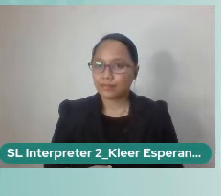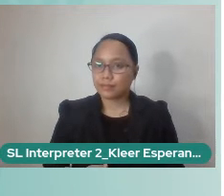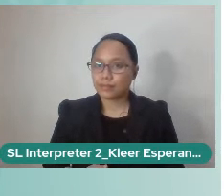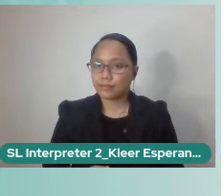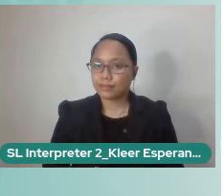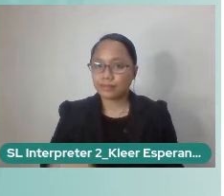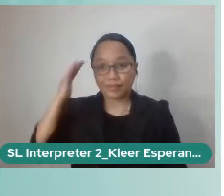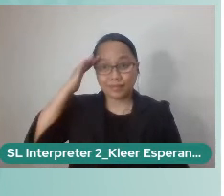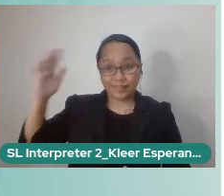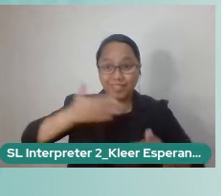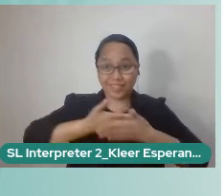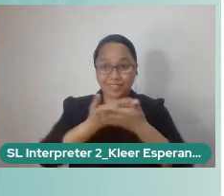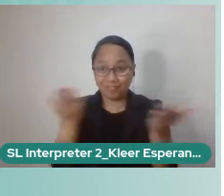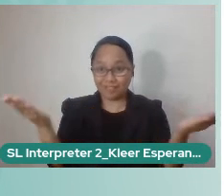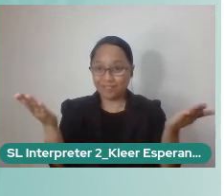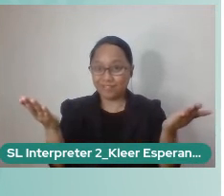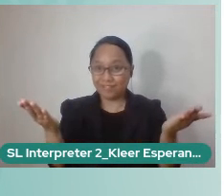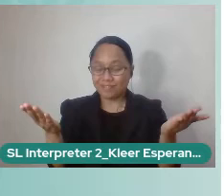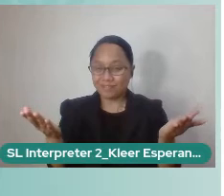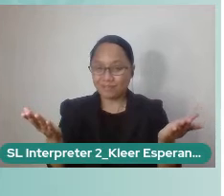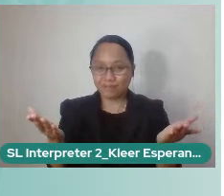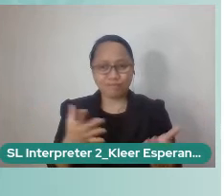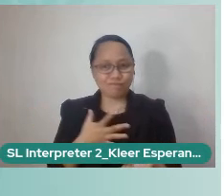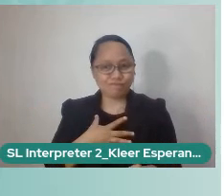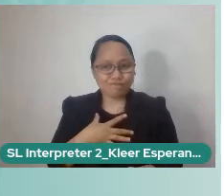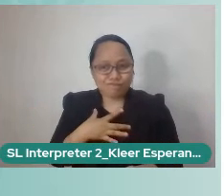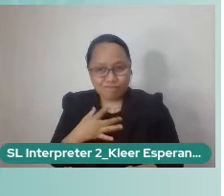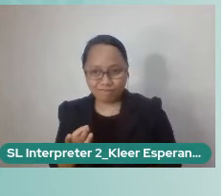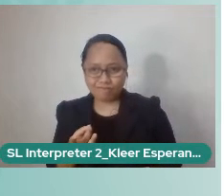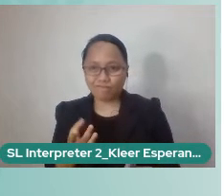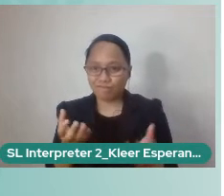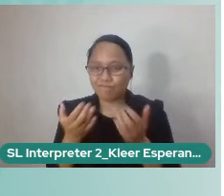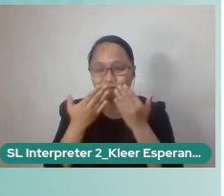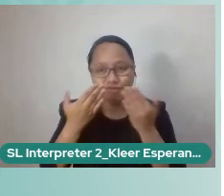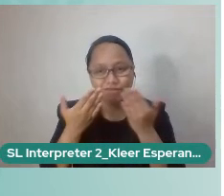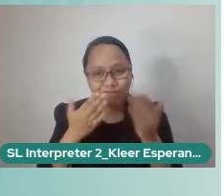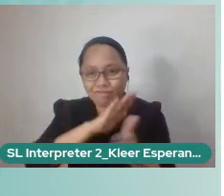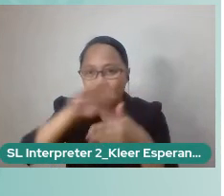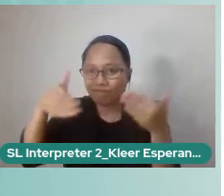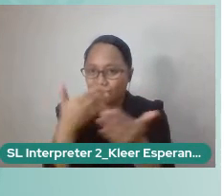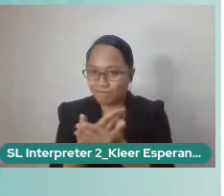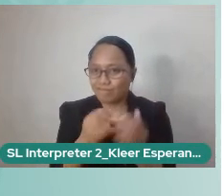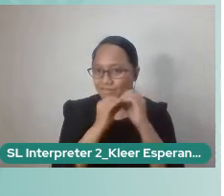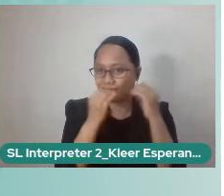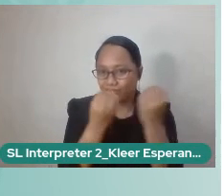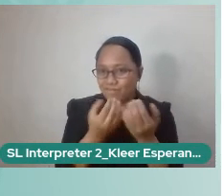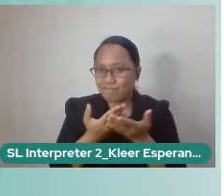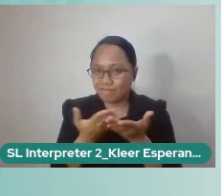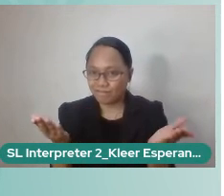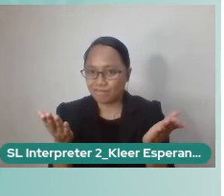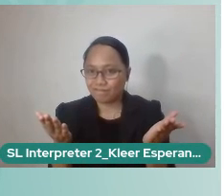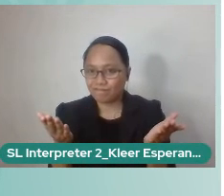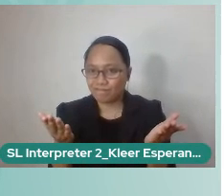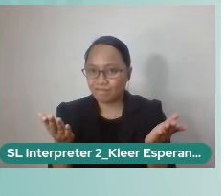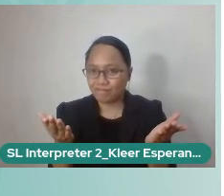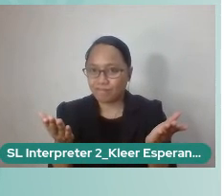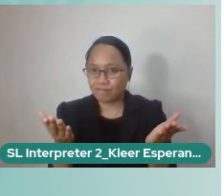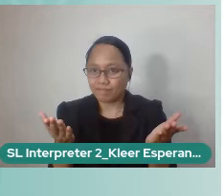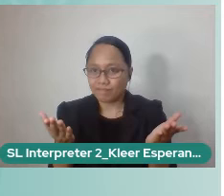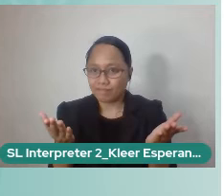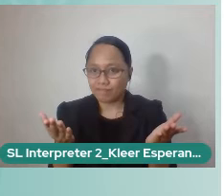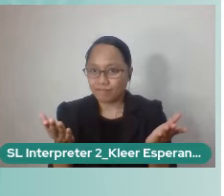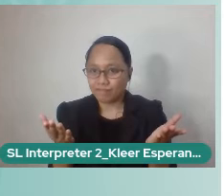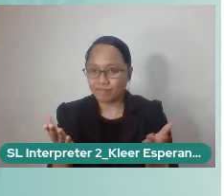Hi, everyone. I'd like to thanks for this opportunity to present the Jipaigo and the